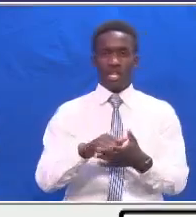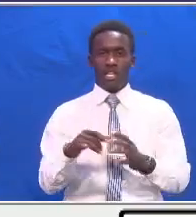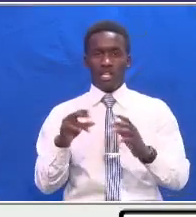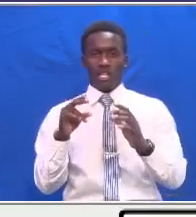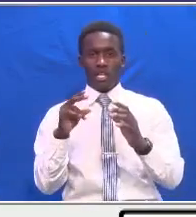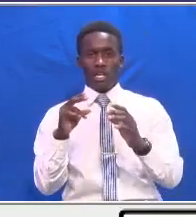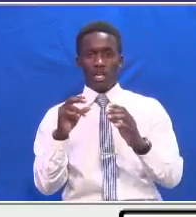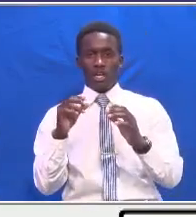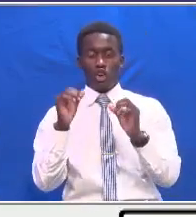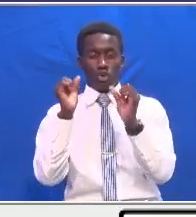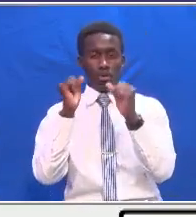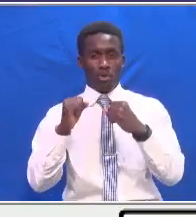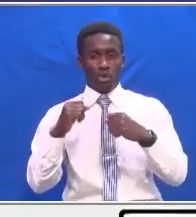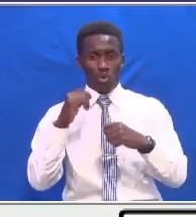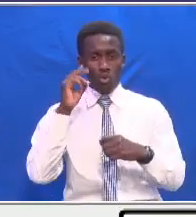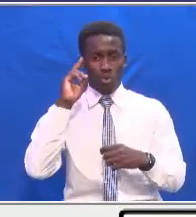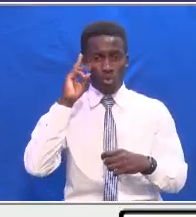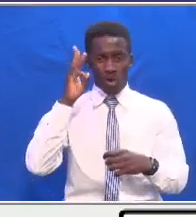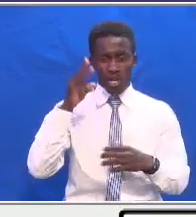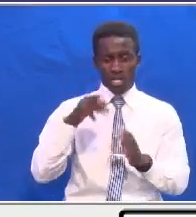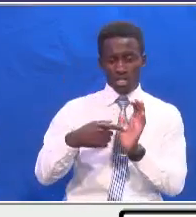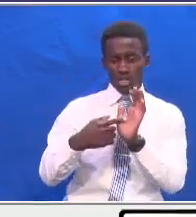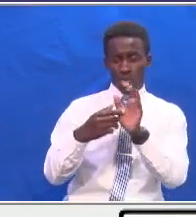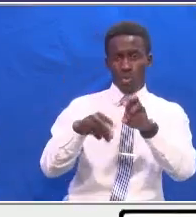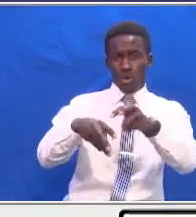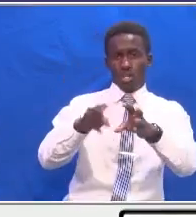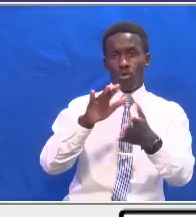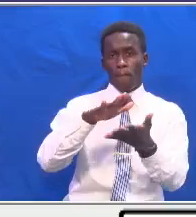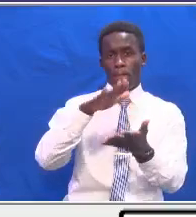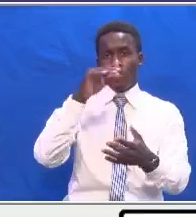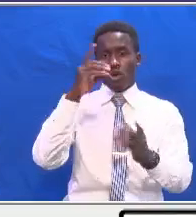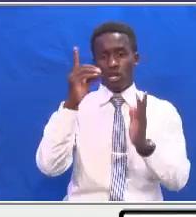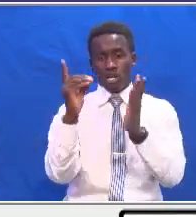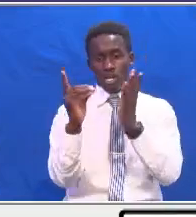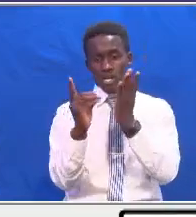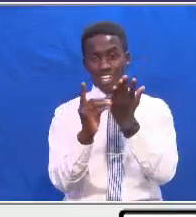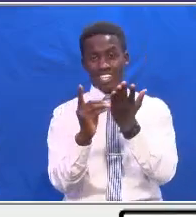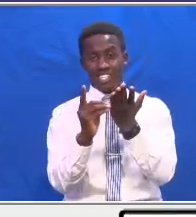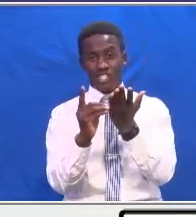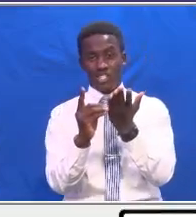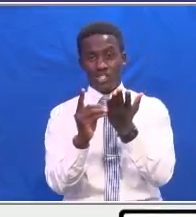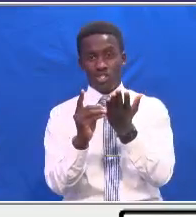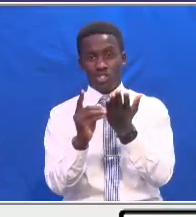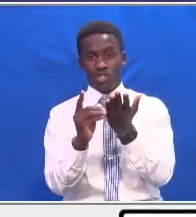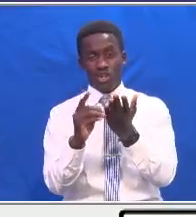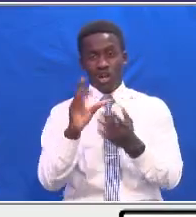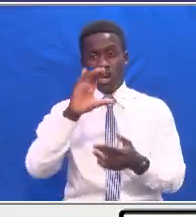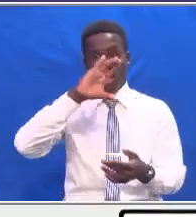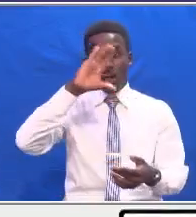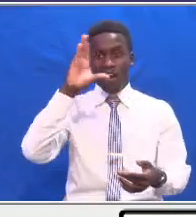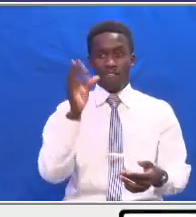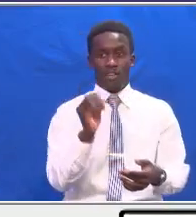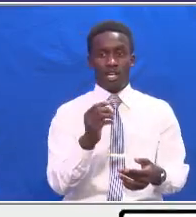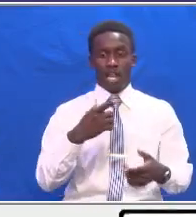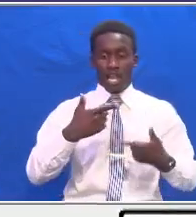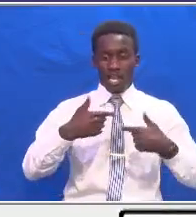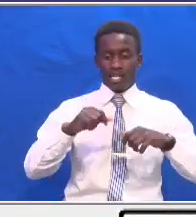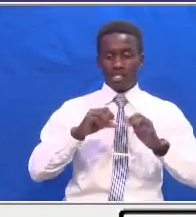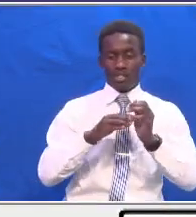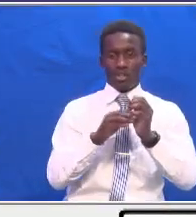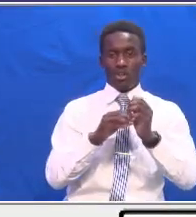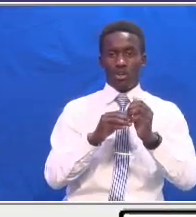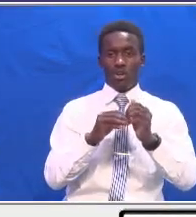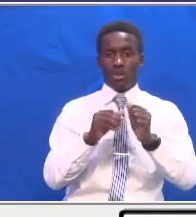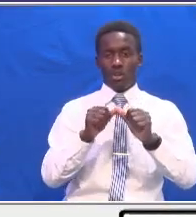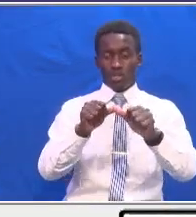this forum will pave the way for a more digital proficient Africa. Let us continue working hand